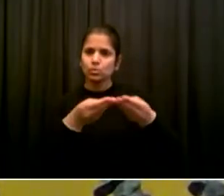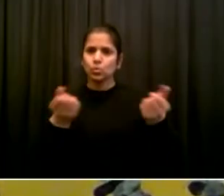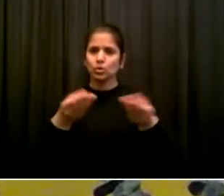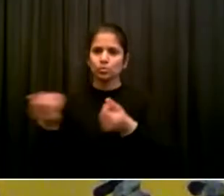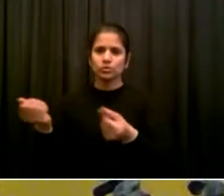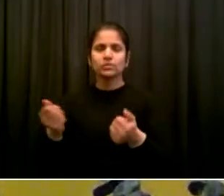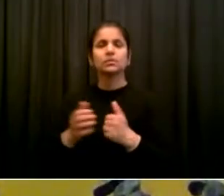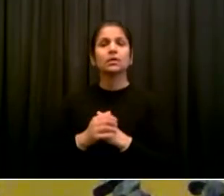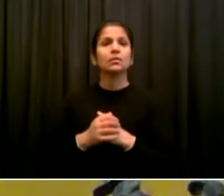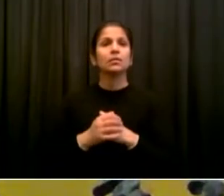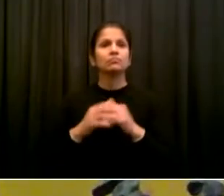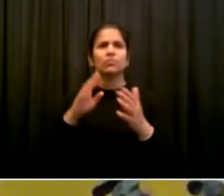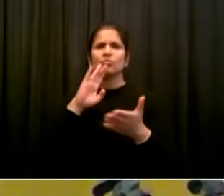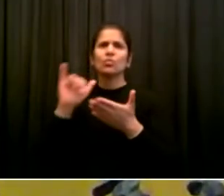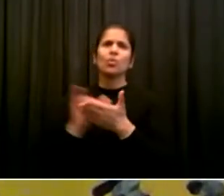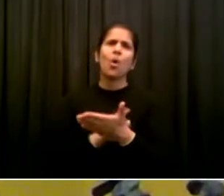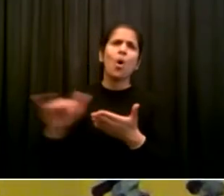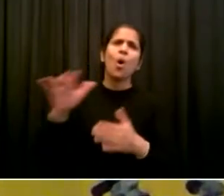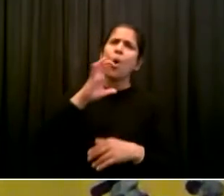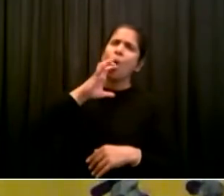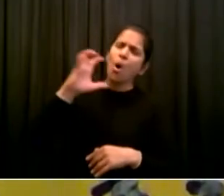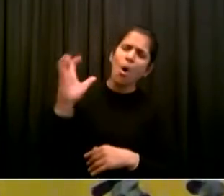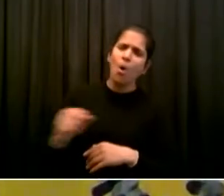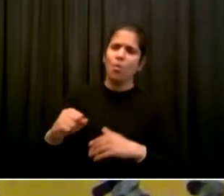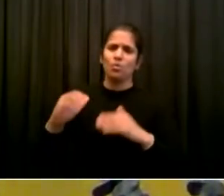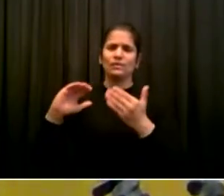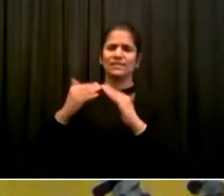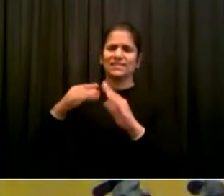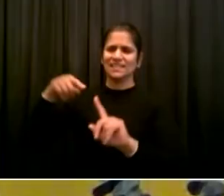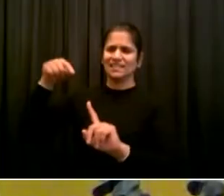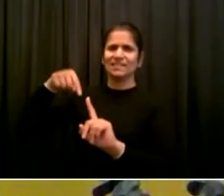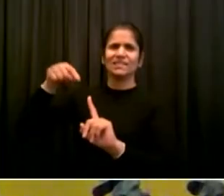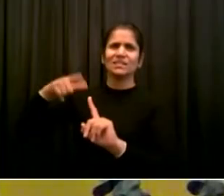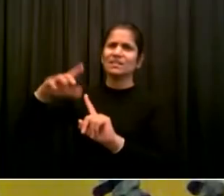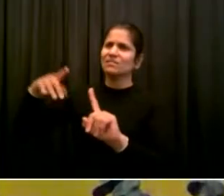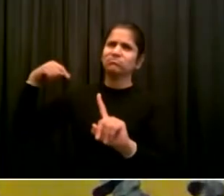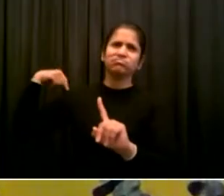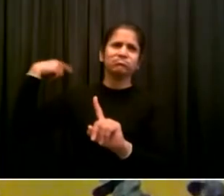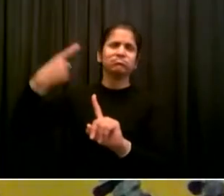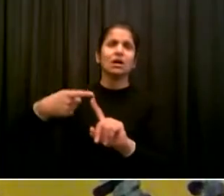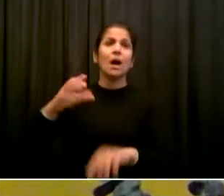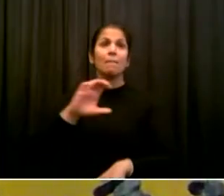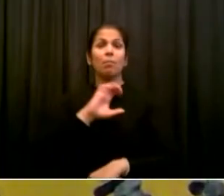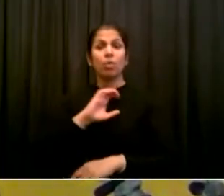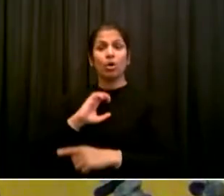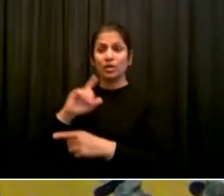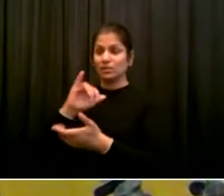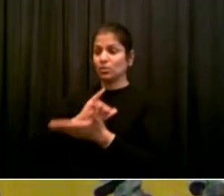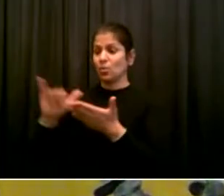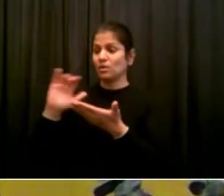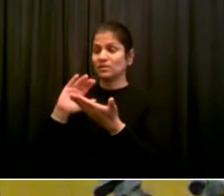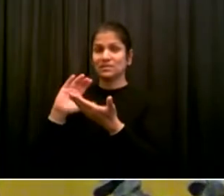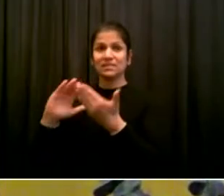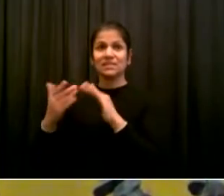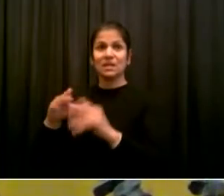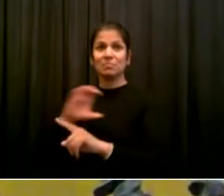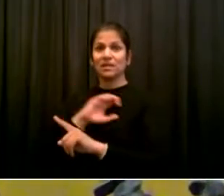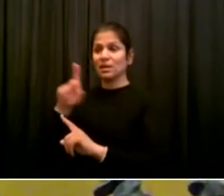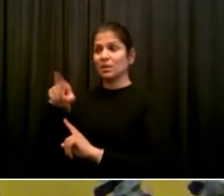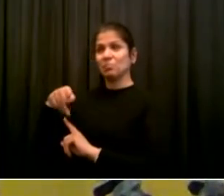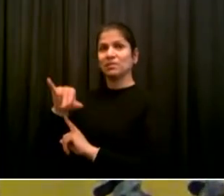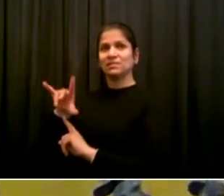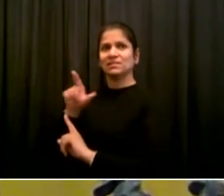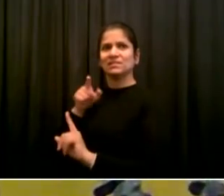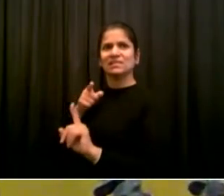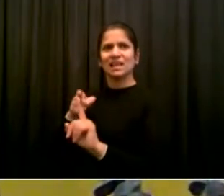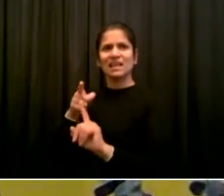city, and so is our police department. NYPD had experienced its share of task forces, advisory committees, and focus